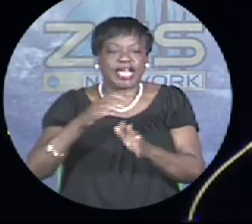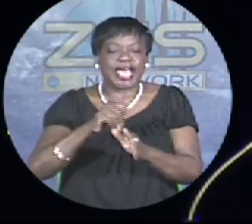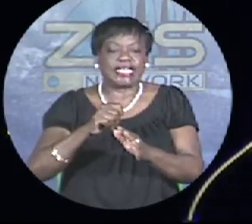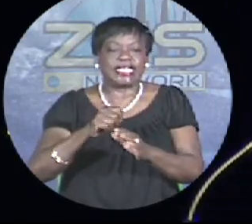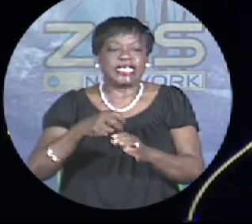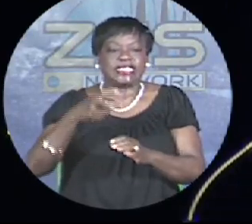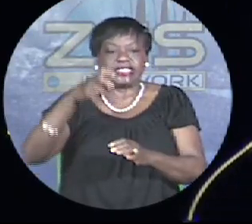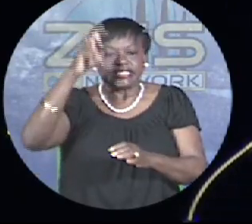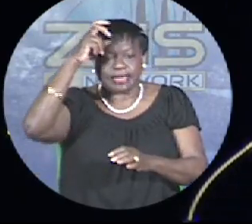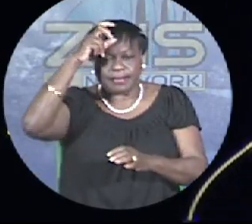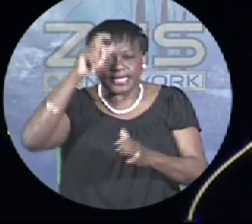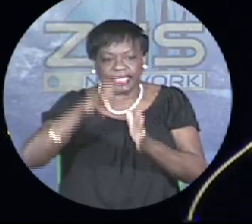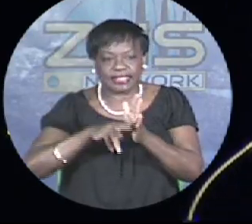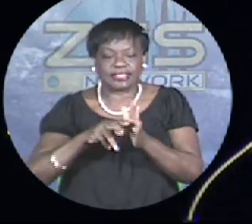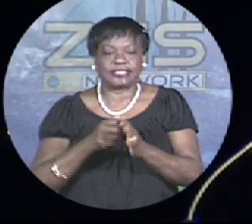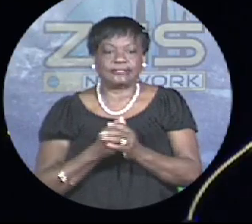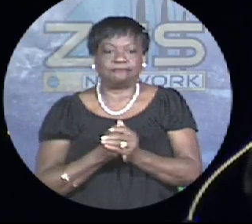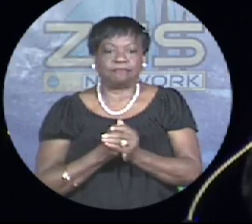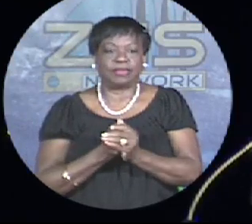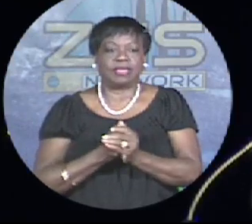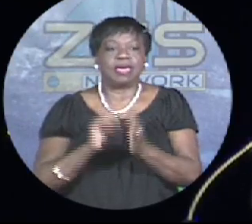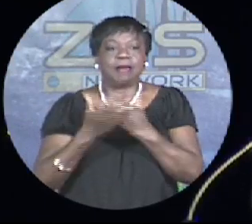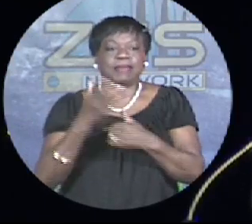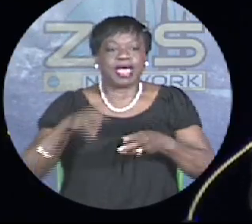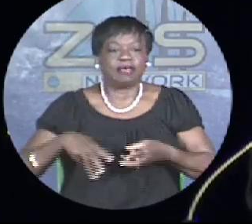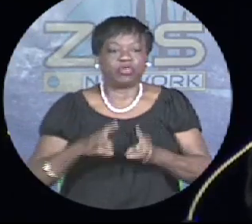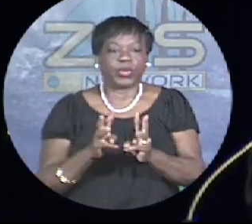stubbornness. By the way,